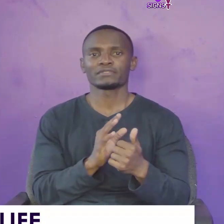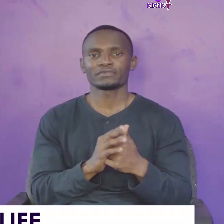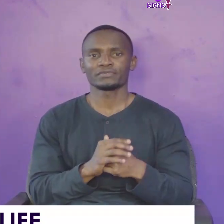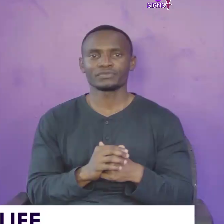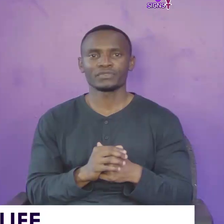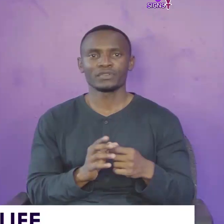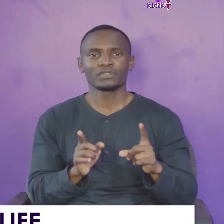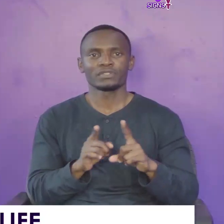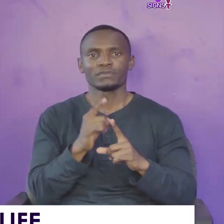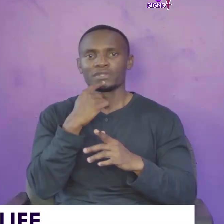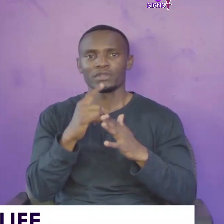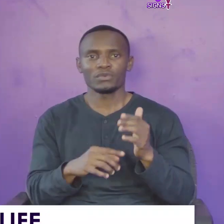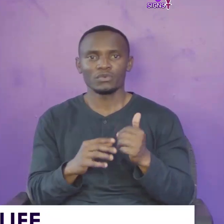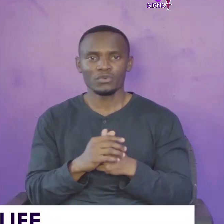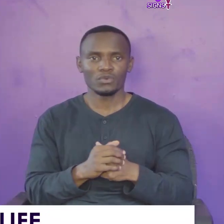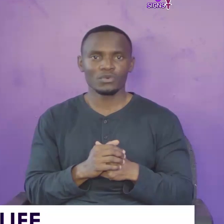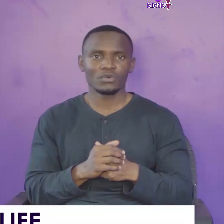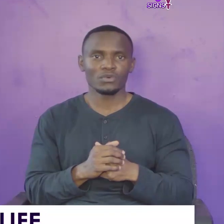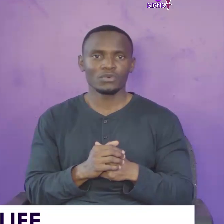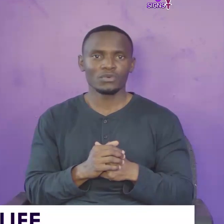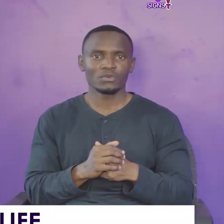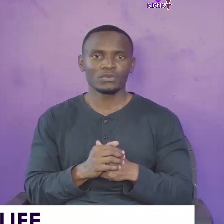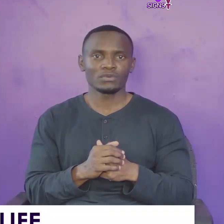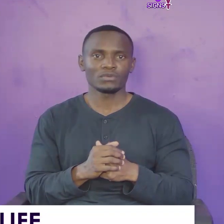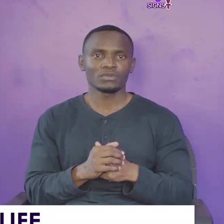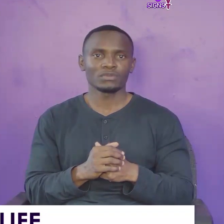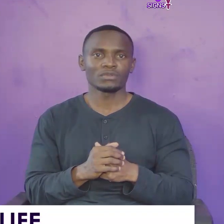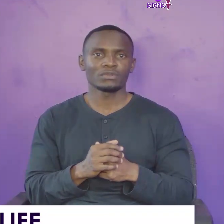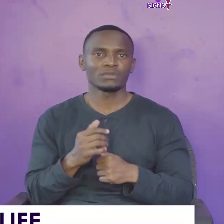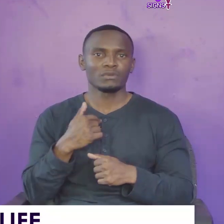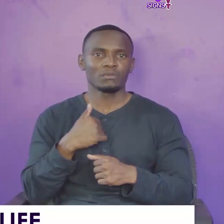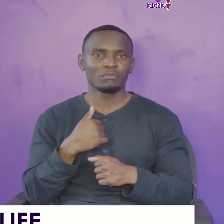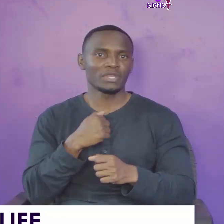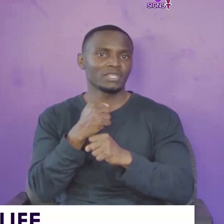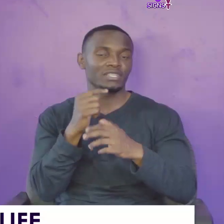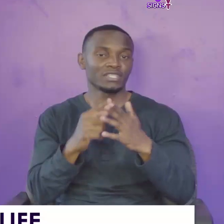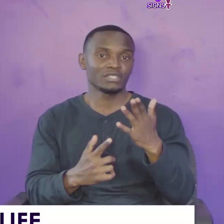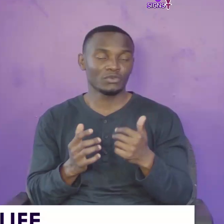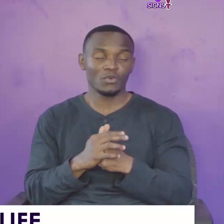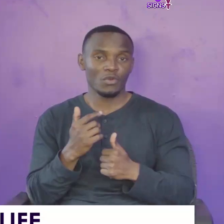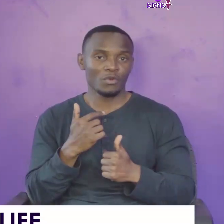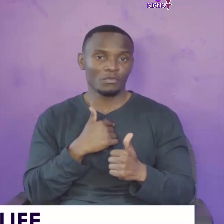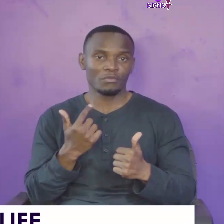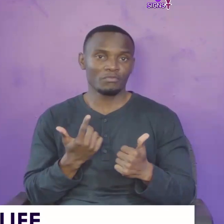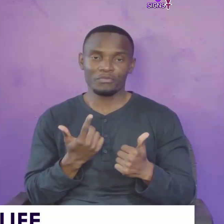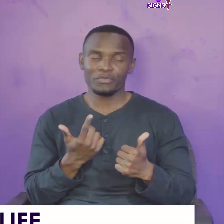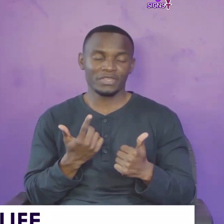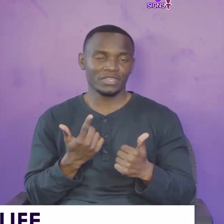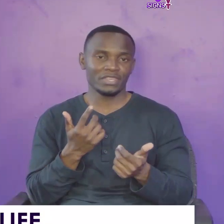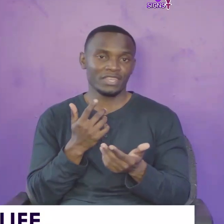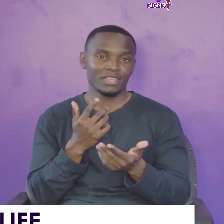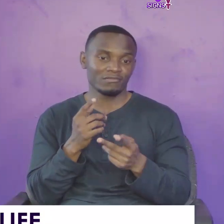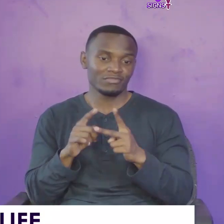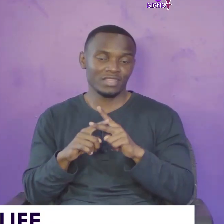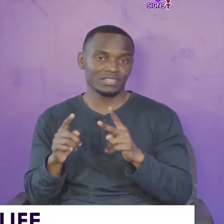I got away with murder. Oh boy. He's dancing, I got away with murder. And suddenly. Right. Suddenly, that is not